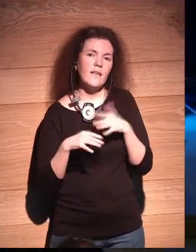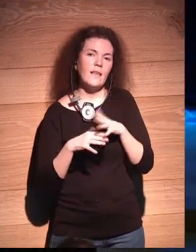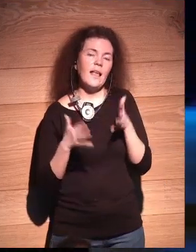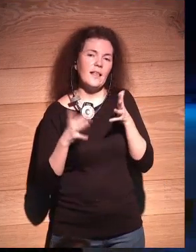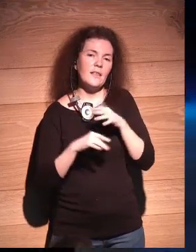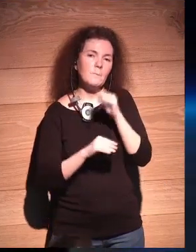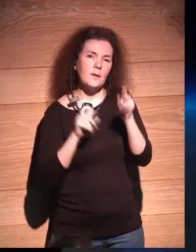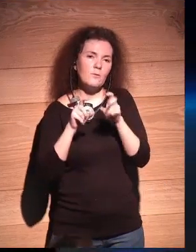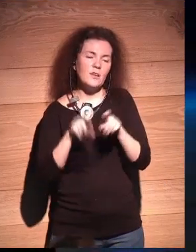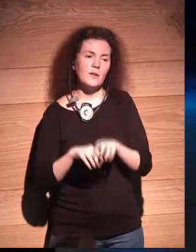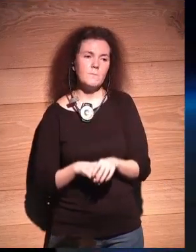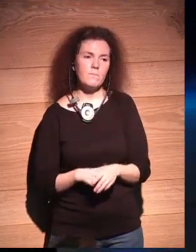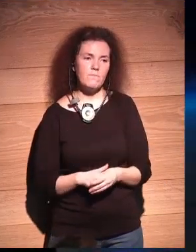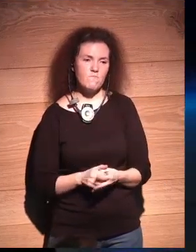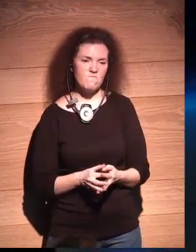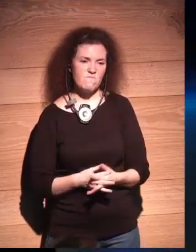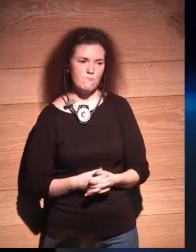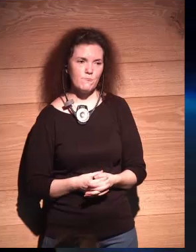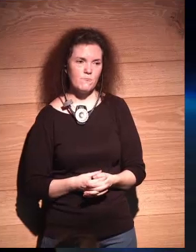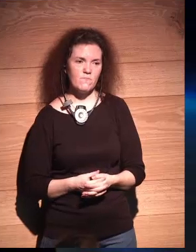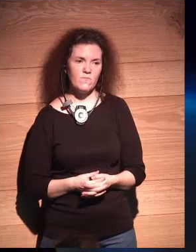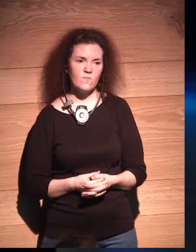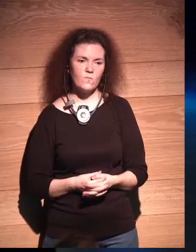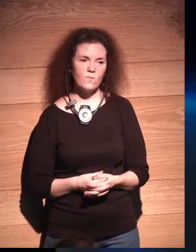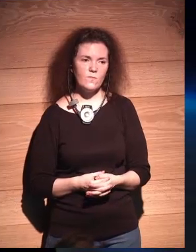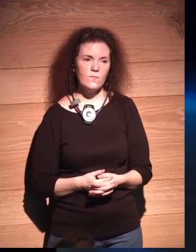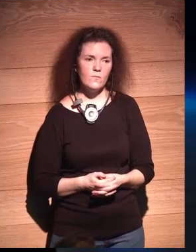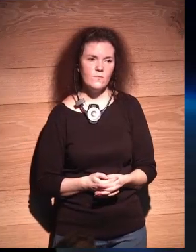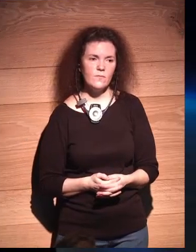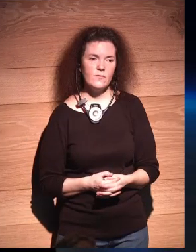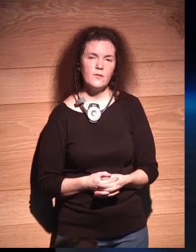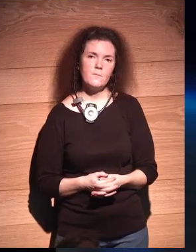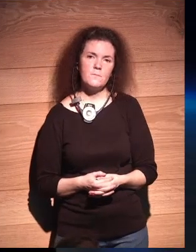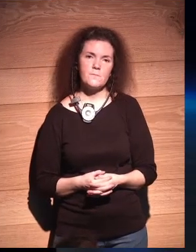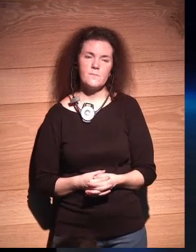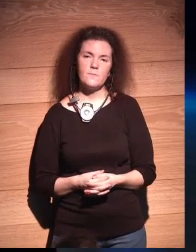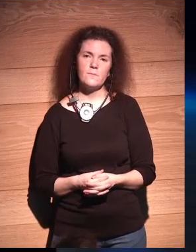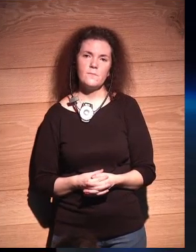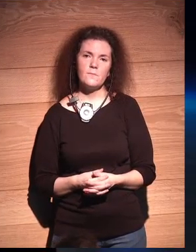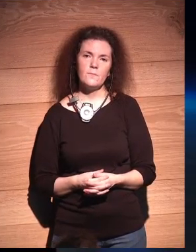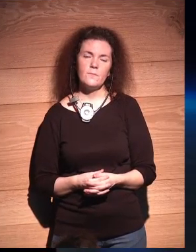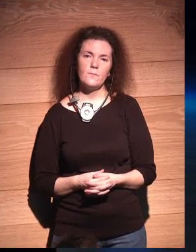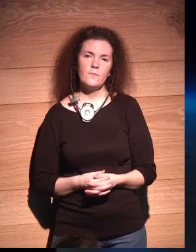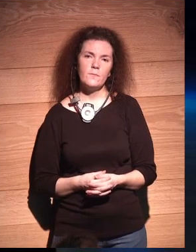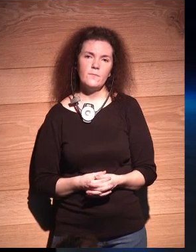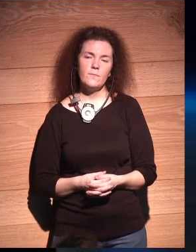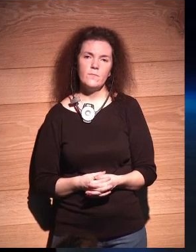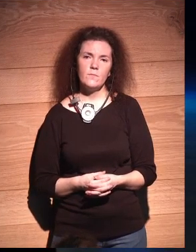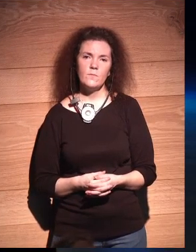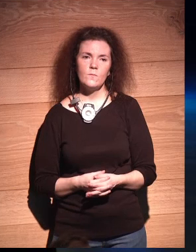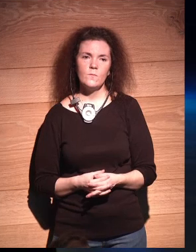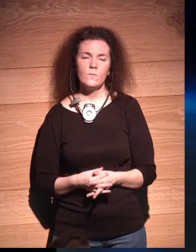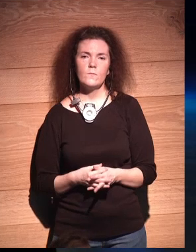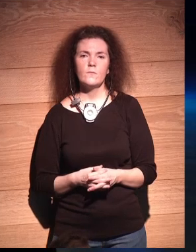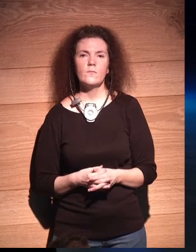Do you like a microphone? The microphone, yes. Thank you. We don't have much time, so I guess there's plenty of questions, but I think we'll have